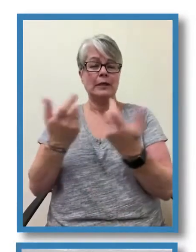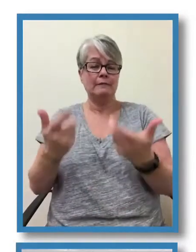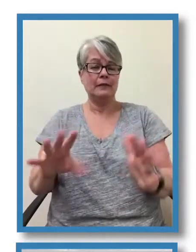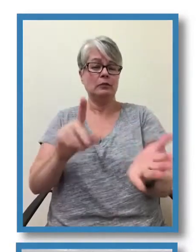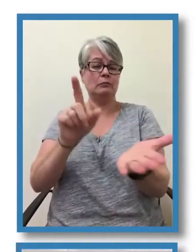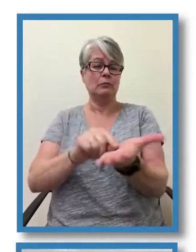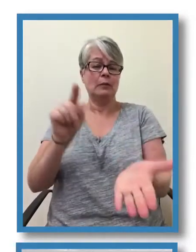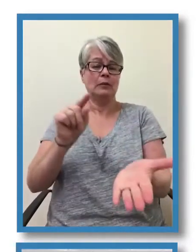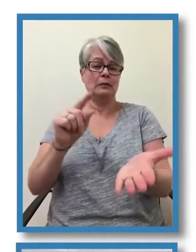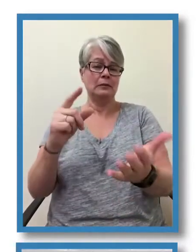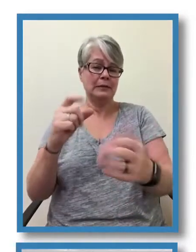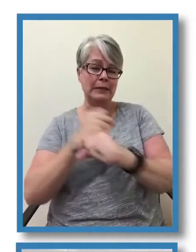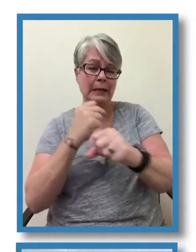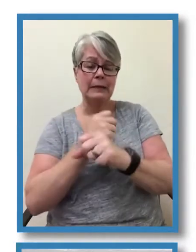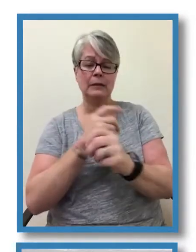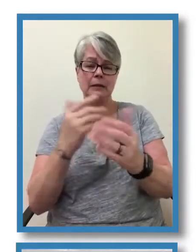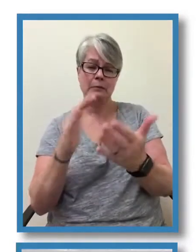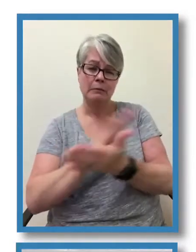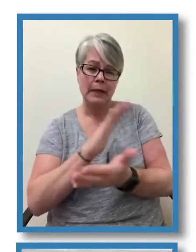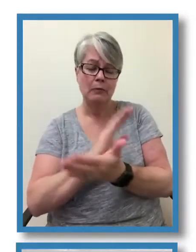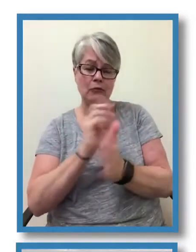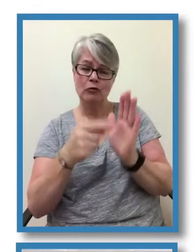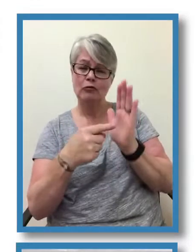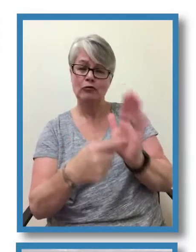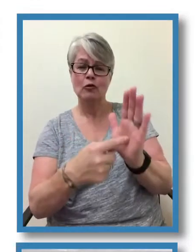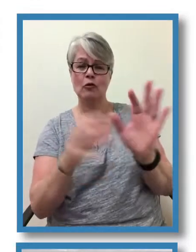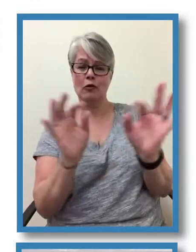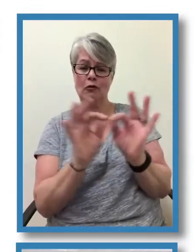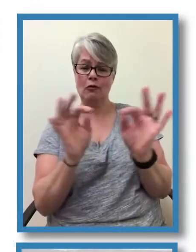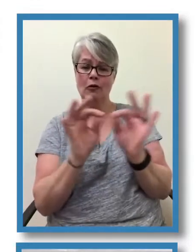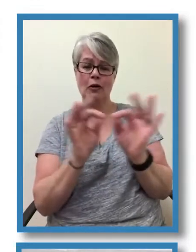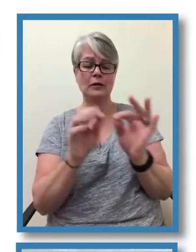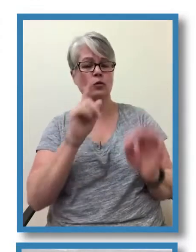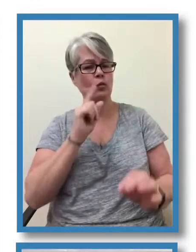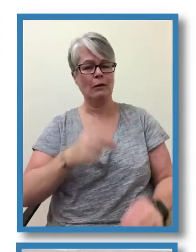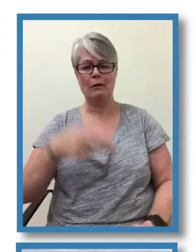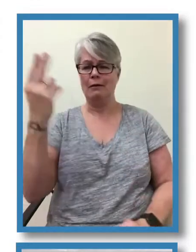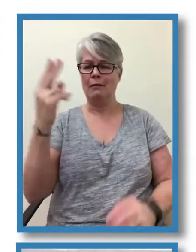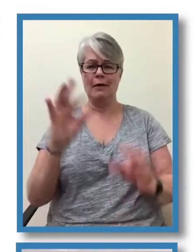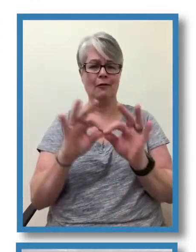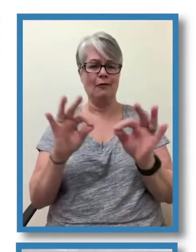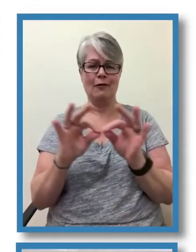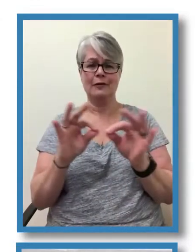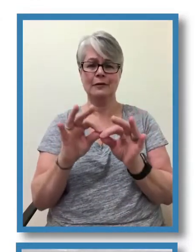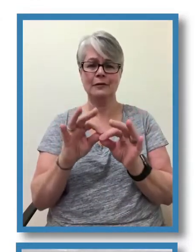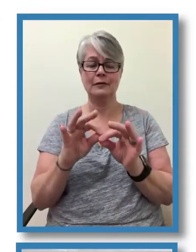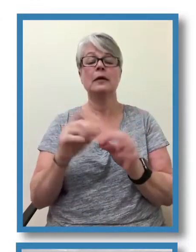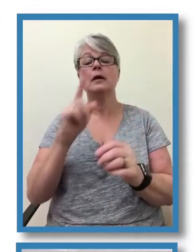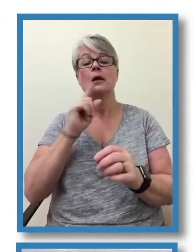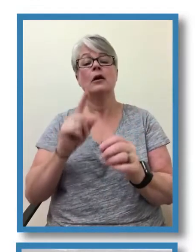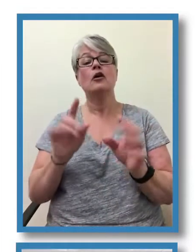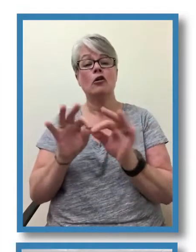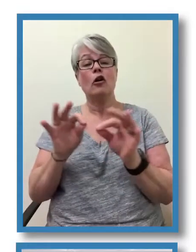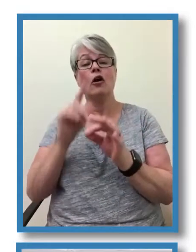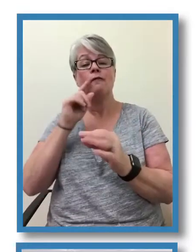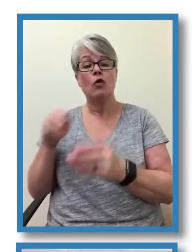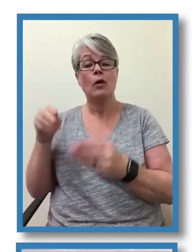the opportunity costs lost for informal caregivers and the indirect costs.